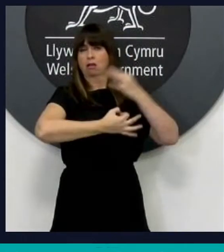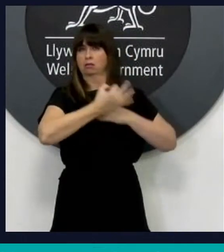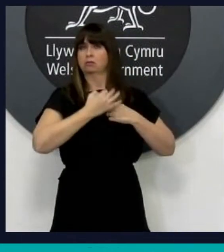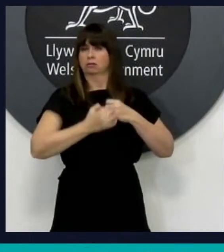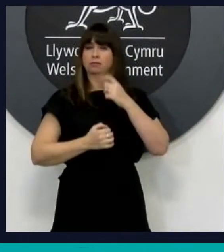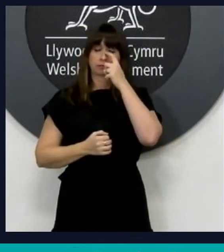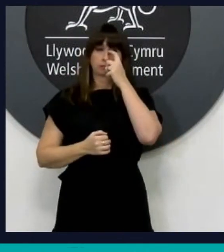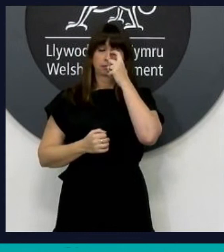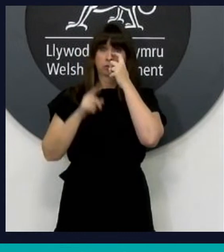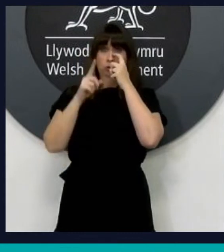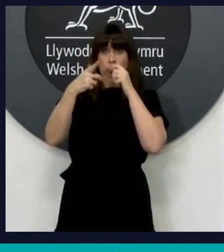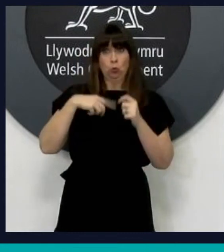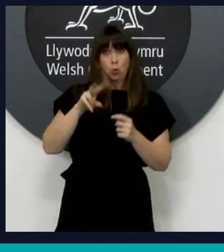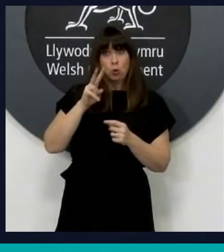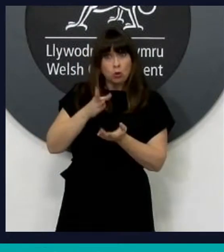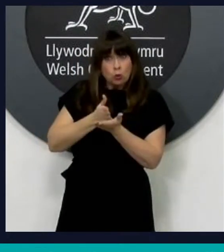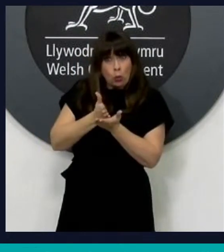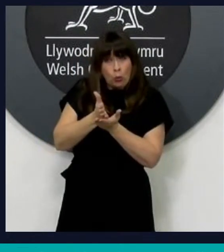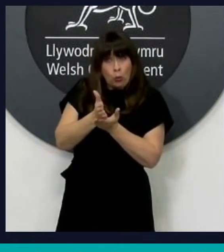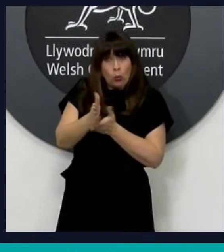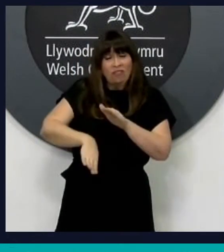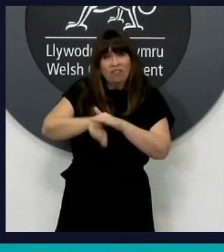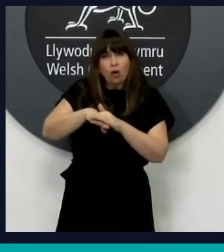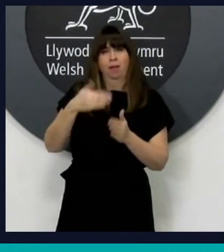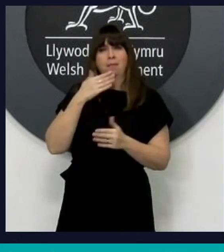all the questions will be broadcast on our